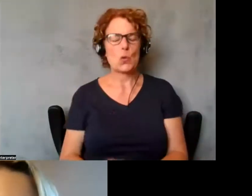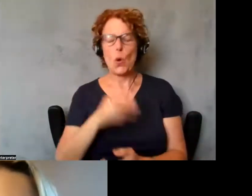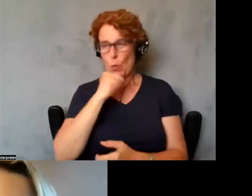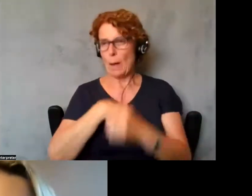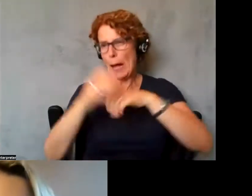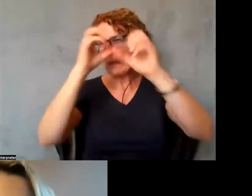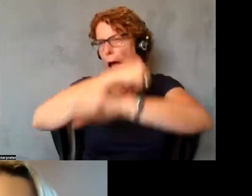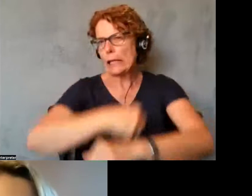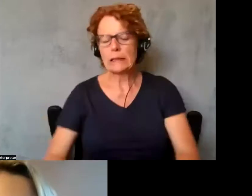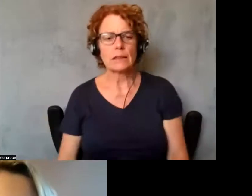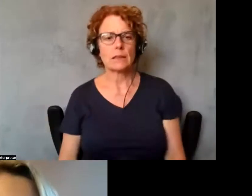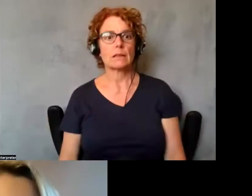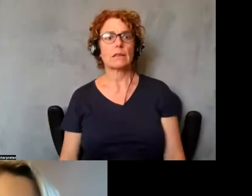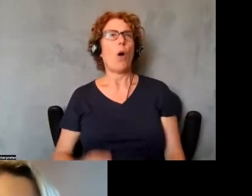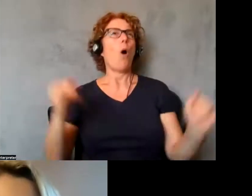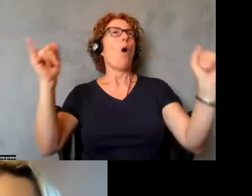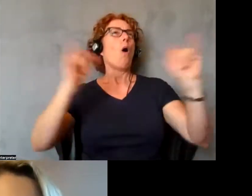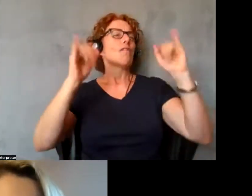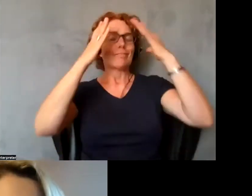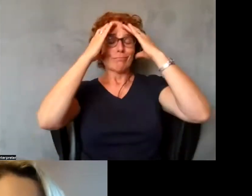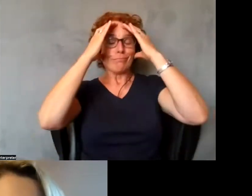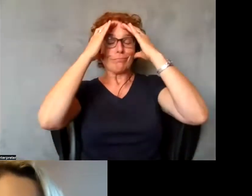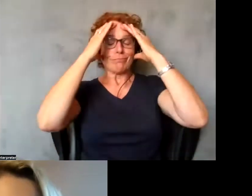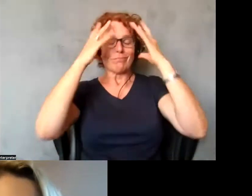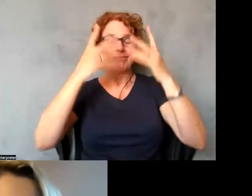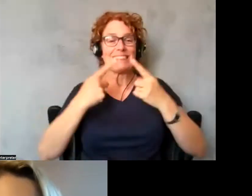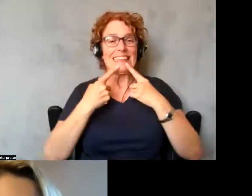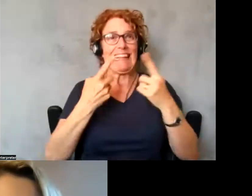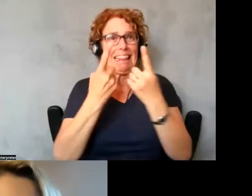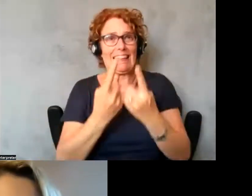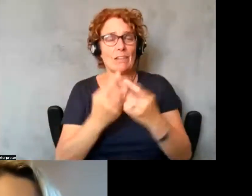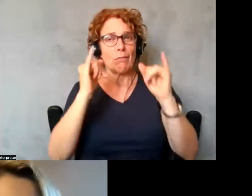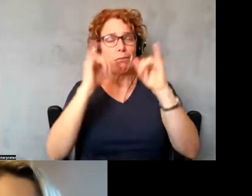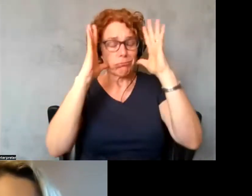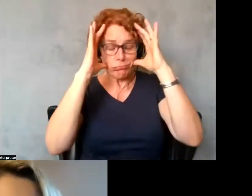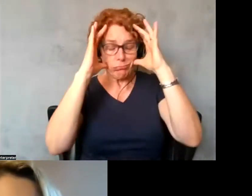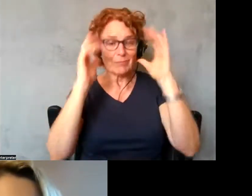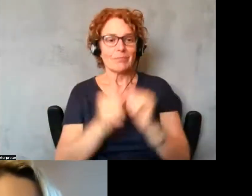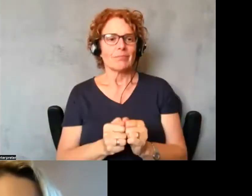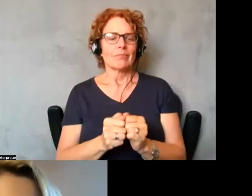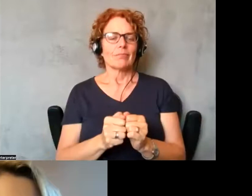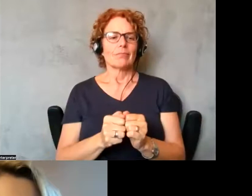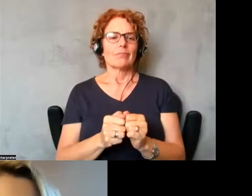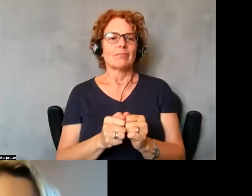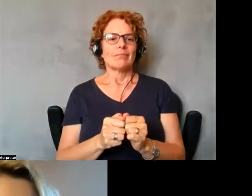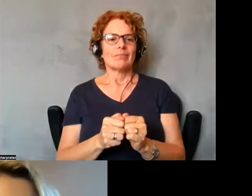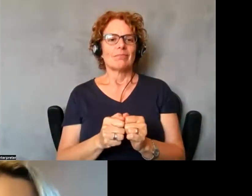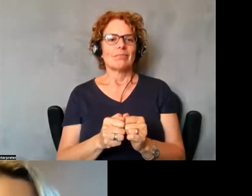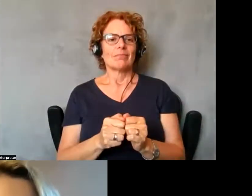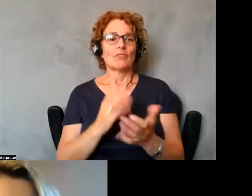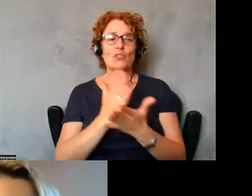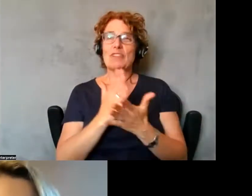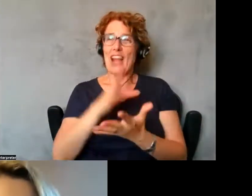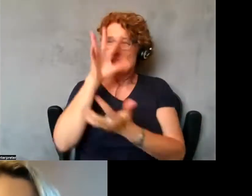blind. And I mean, it's just terrible, terrible stuff that was said. And, again, I very